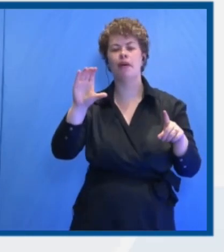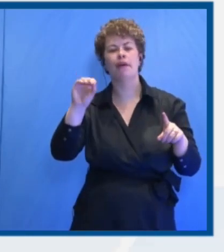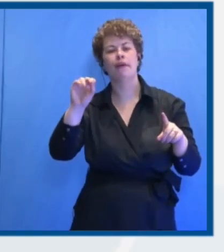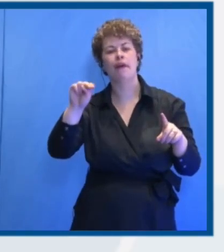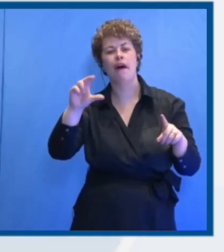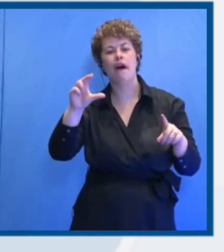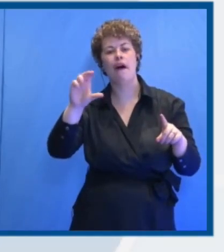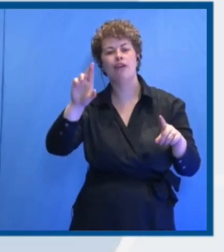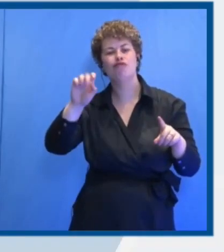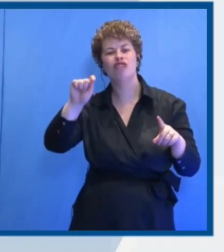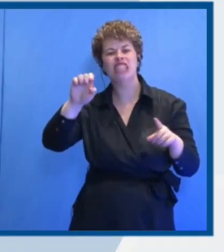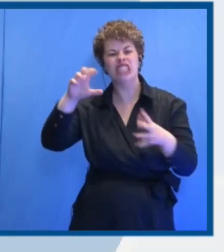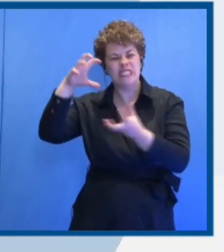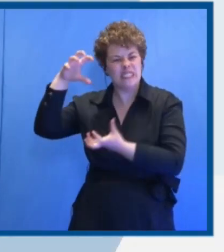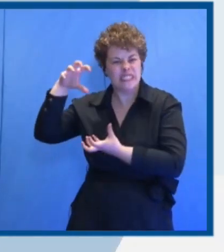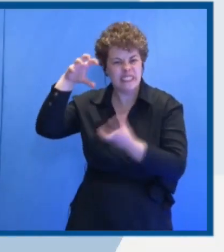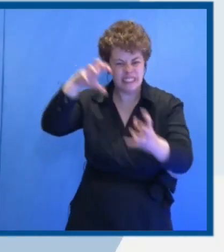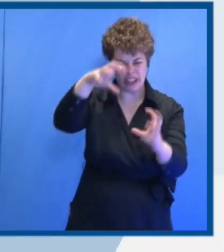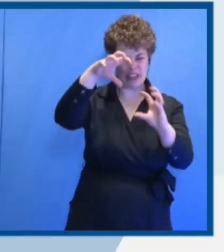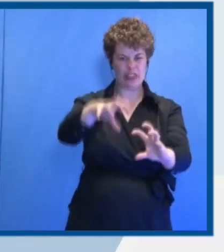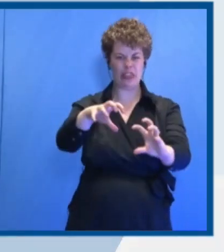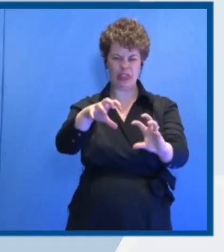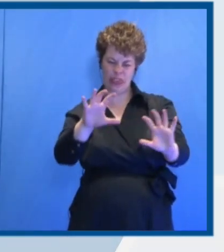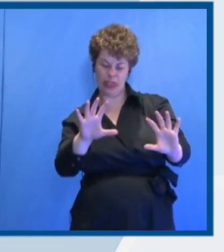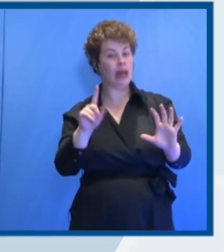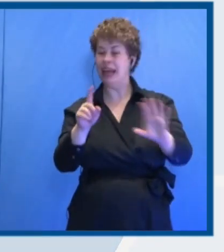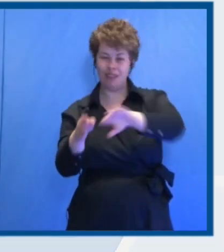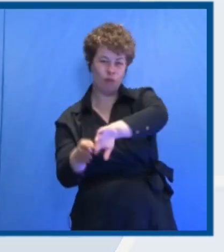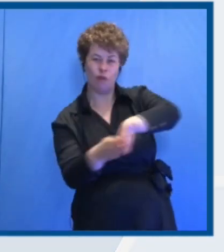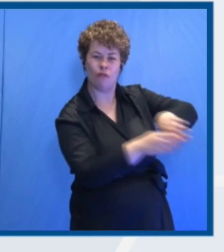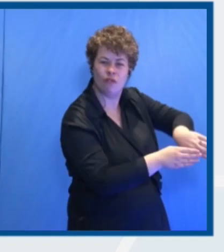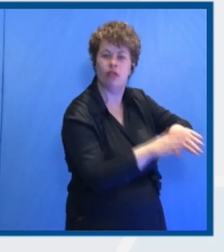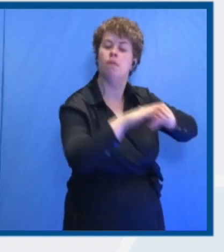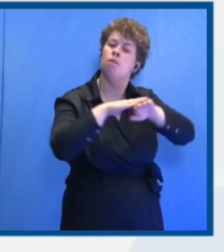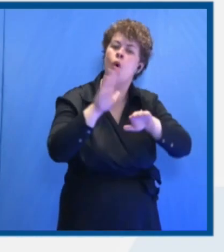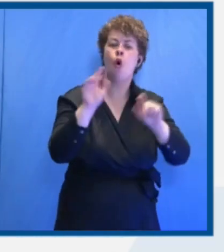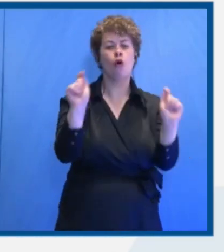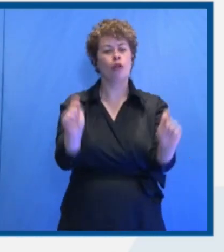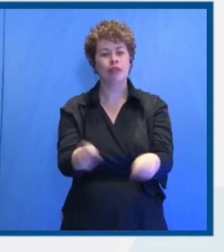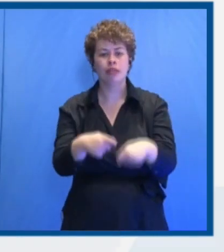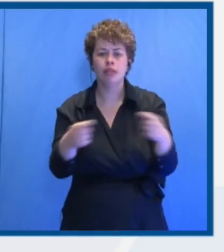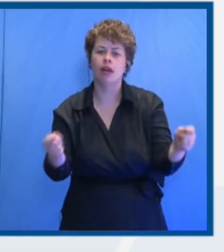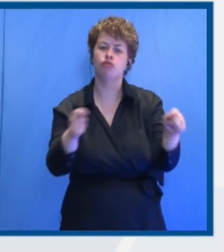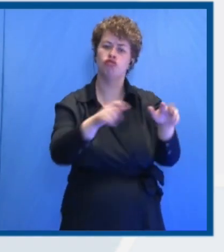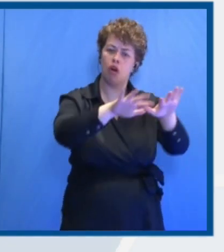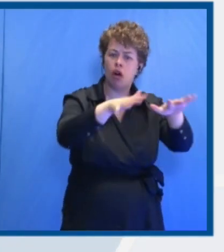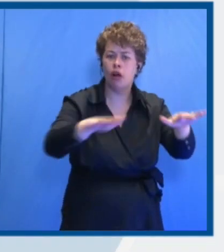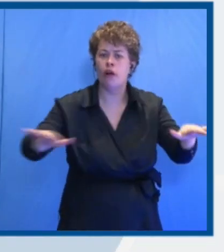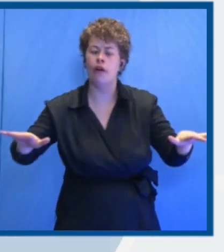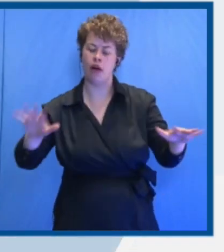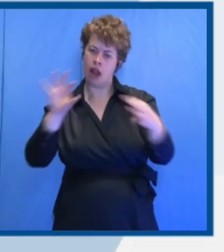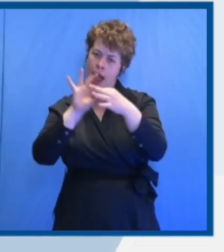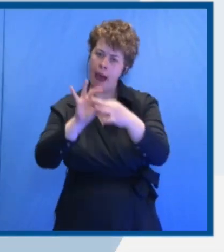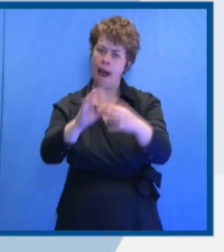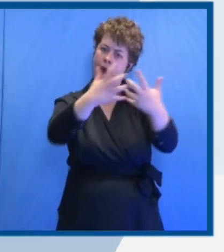of safe regulating and supporting functions of ecosystems. We will continue to apply ecosystem